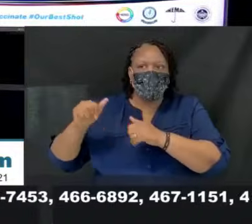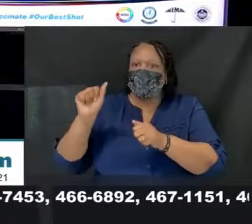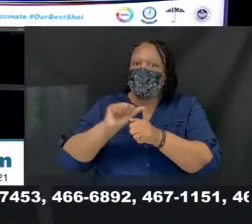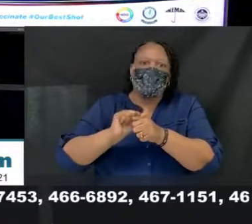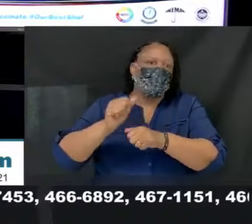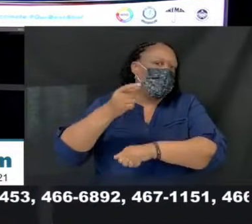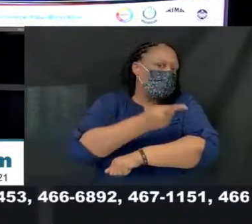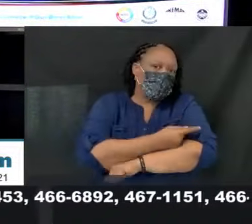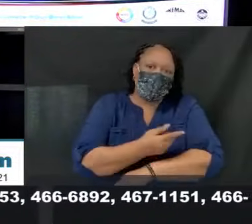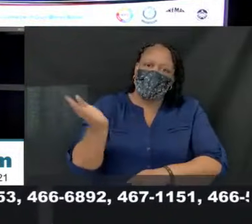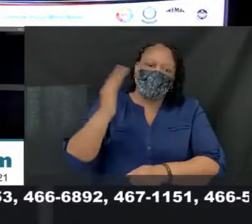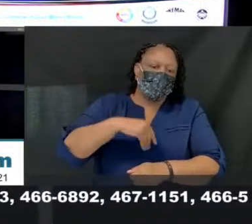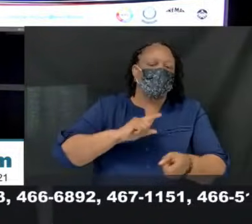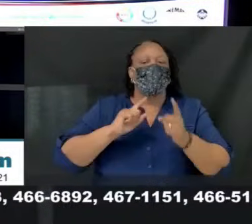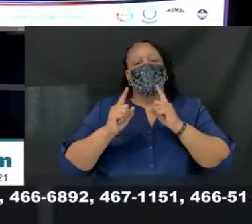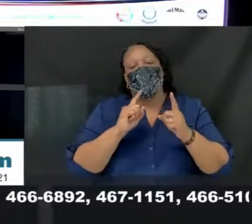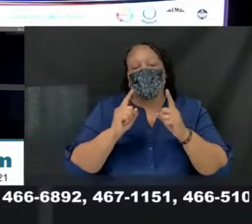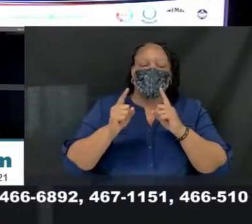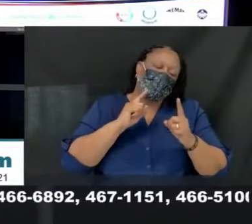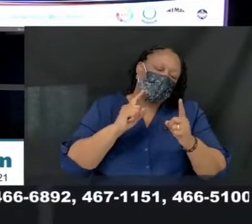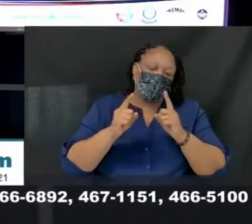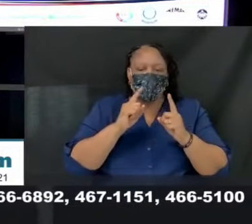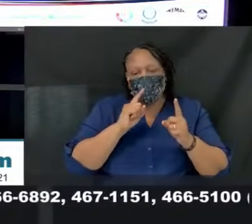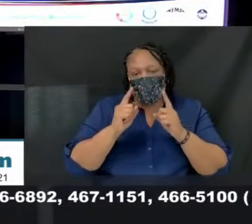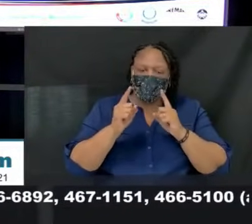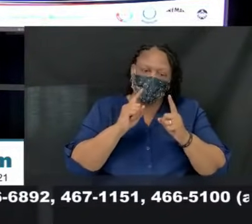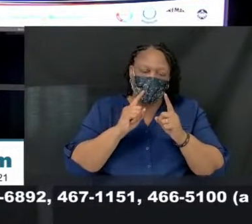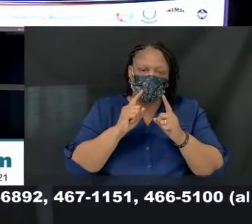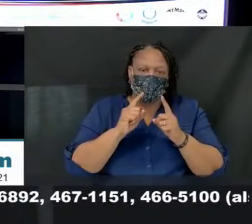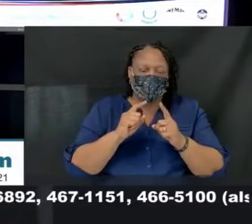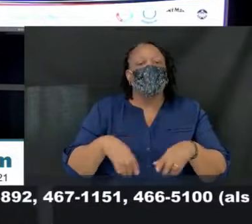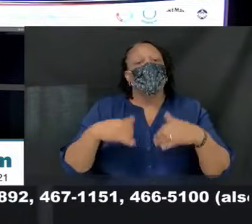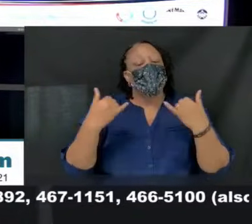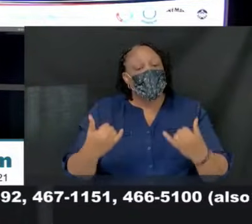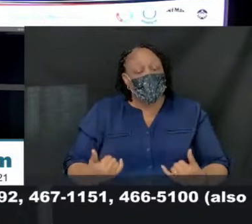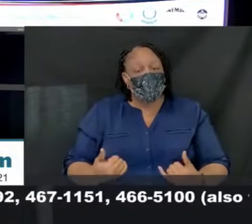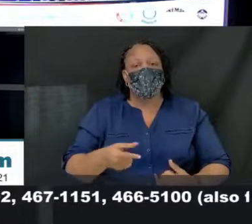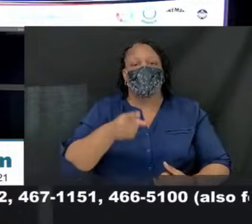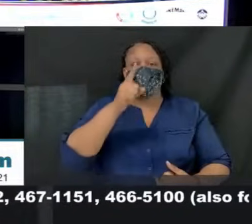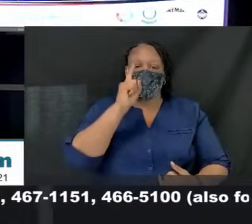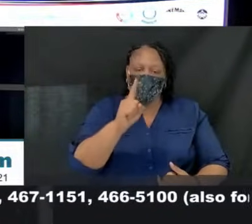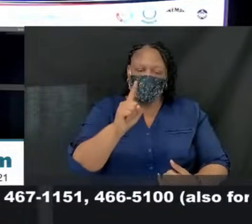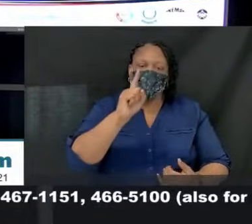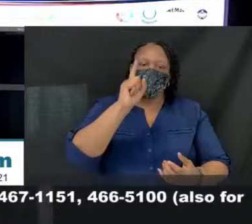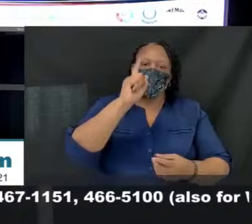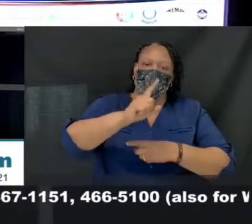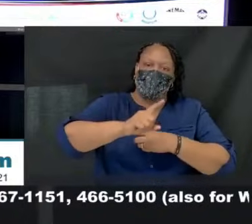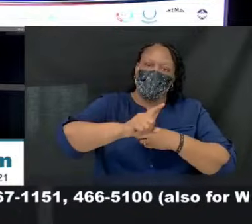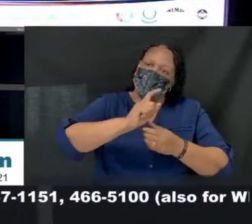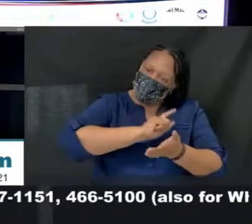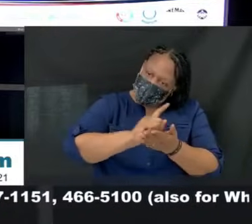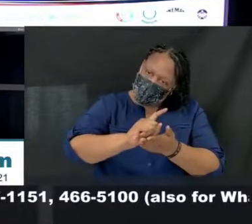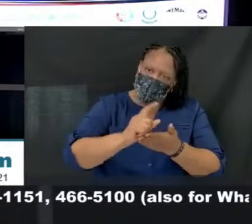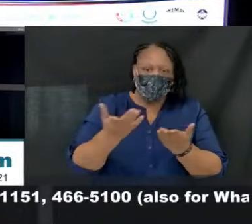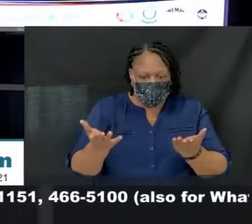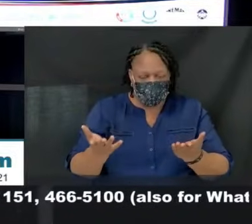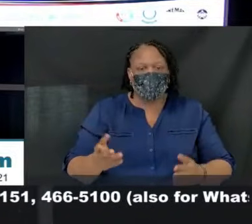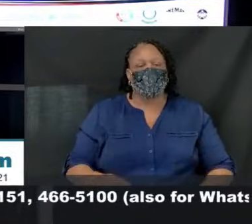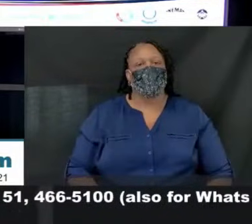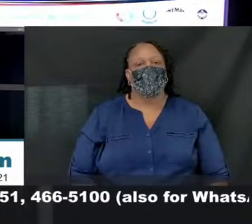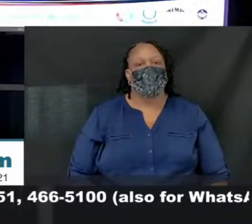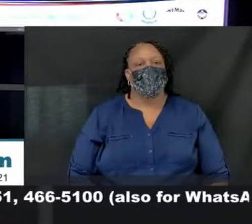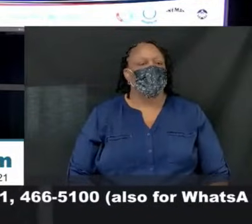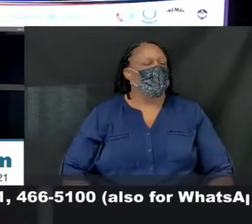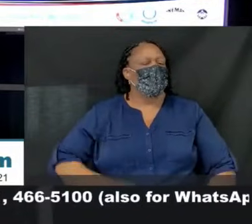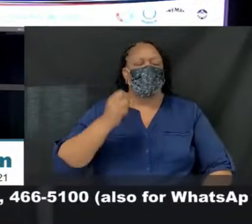week, and sometimes more than once a week, as needs be. We work hard